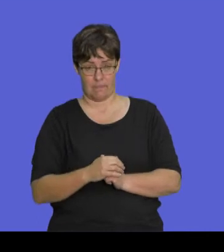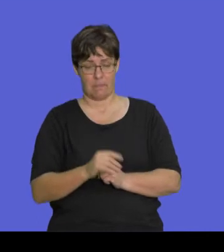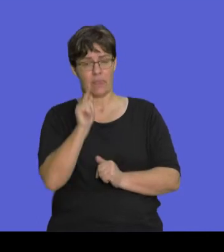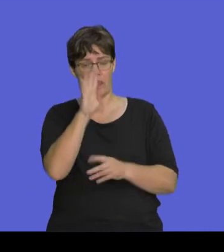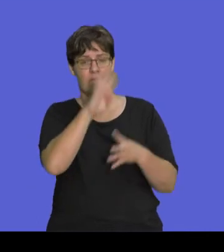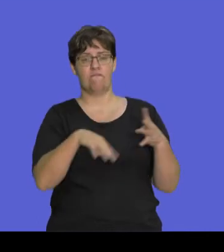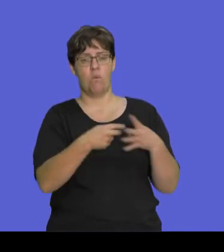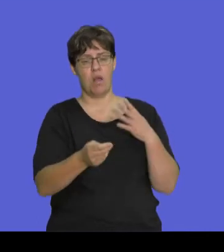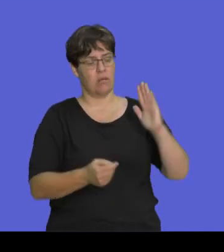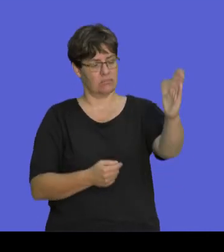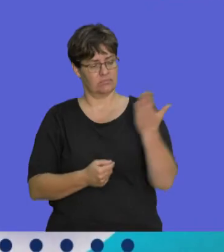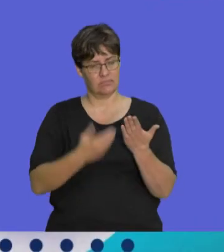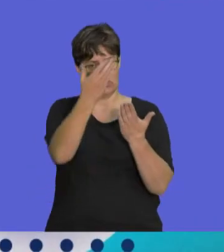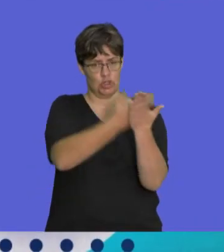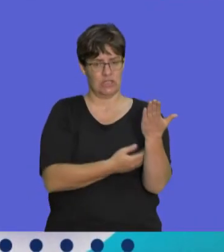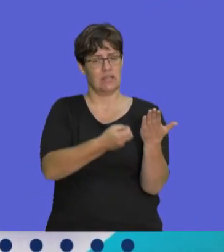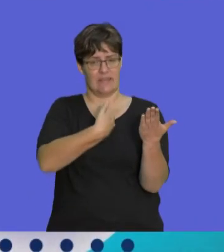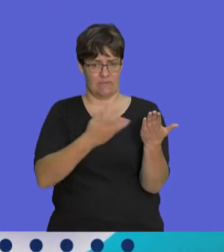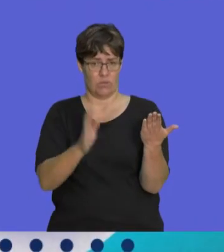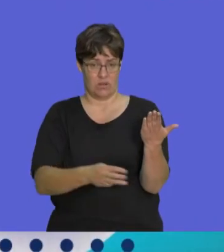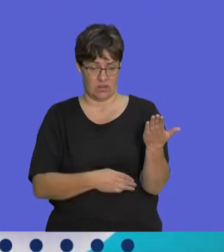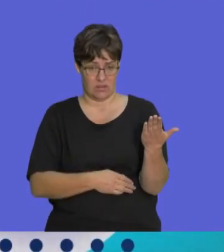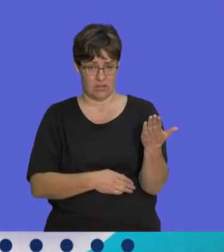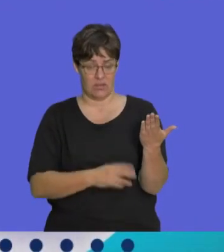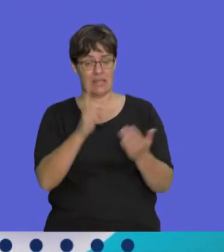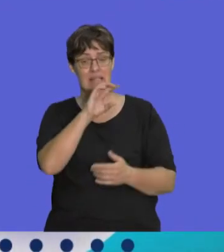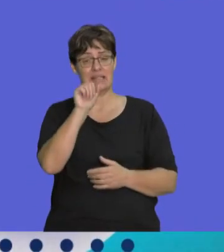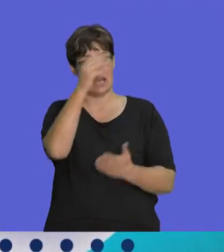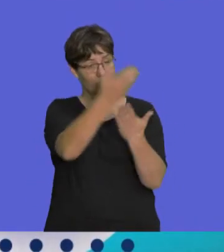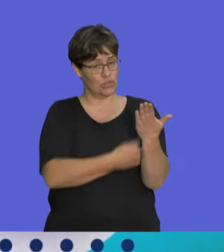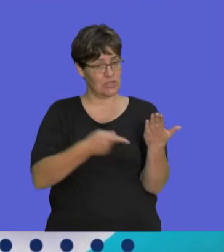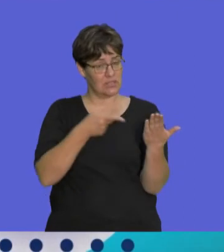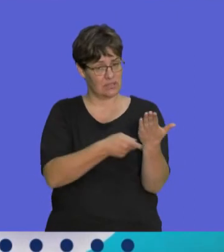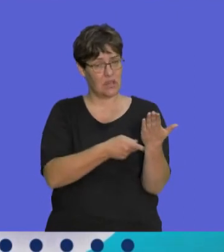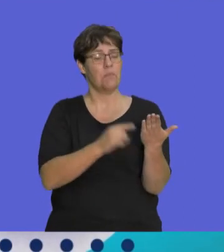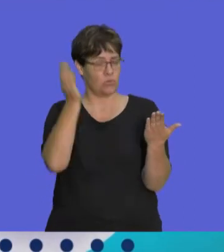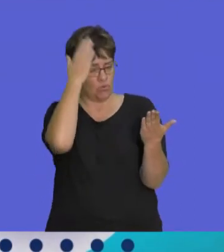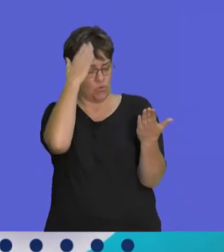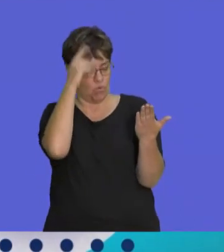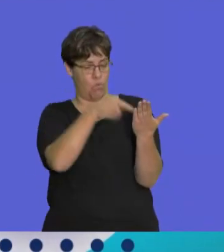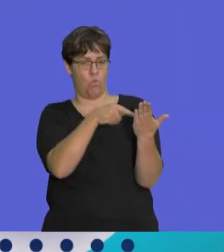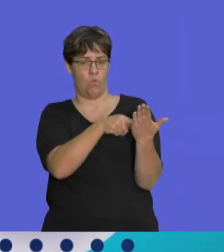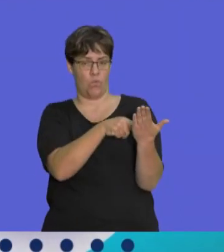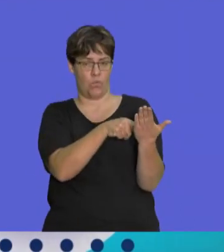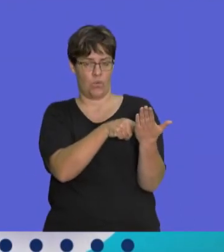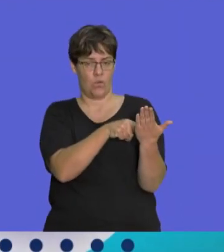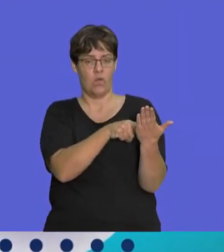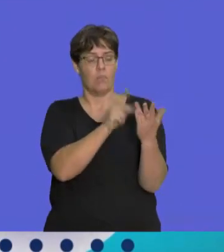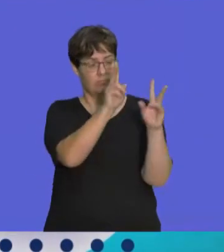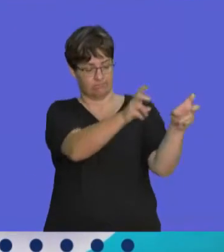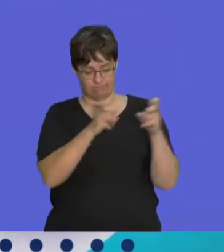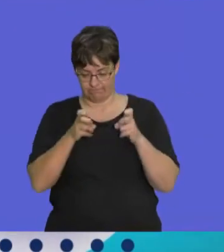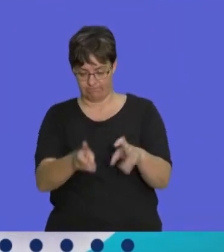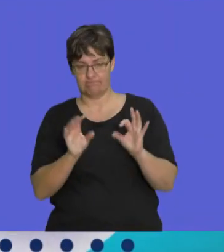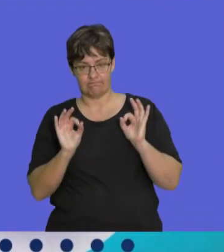formula is actually provided in the formula sheet. So the data sheet is something that you need to familiarize yourself with. Be able to copy